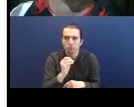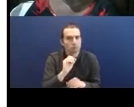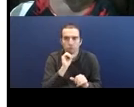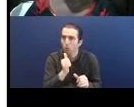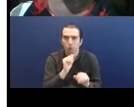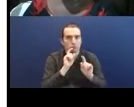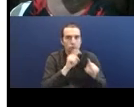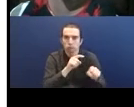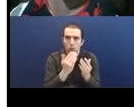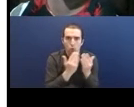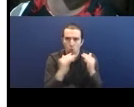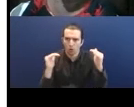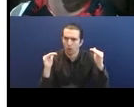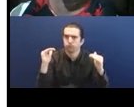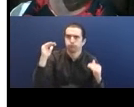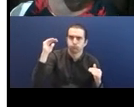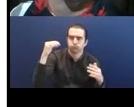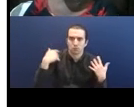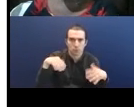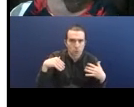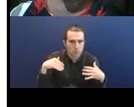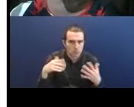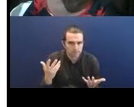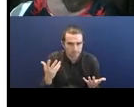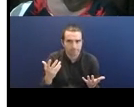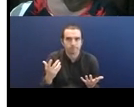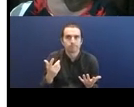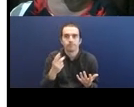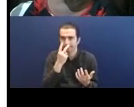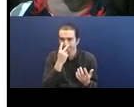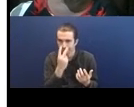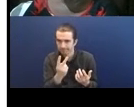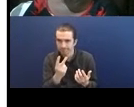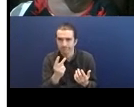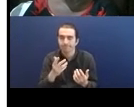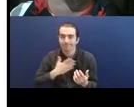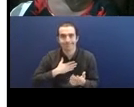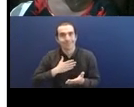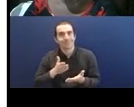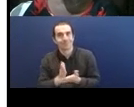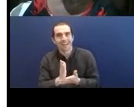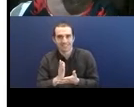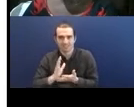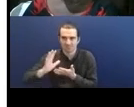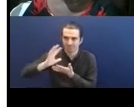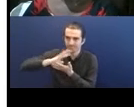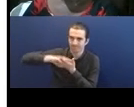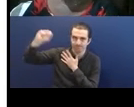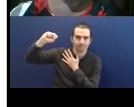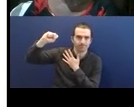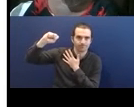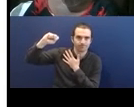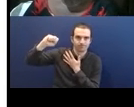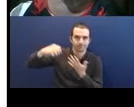they need to thrive. Inclusive education means all children in the classrooms in the same schools. It